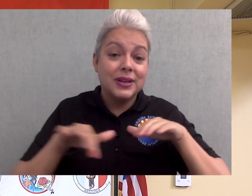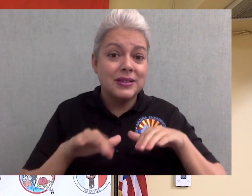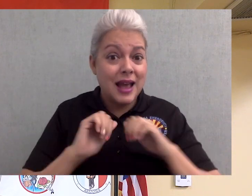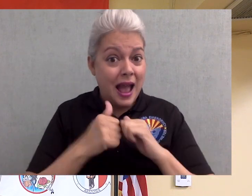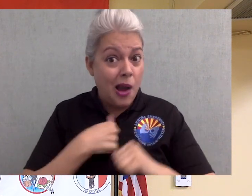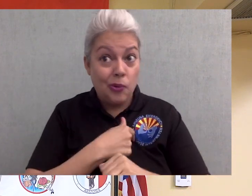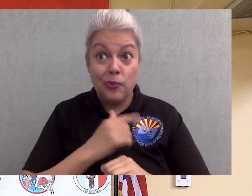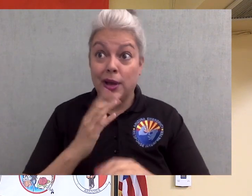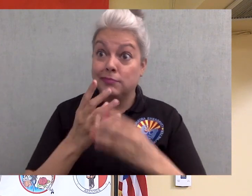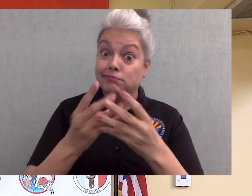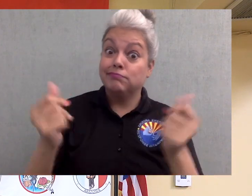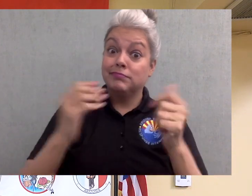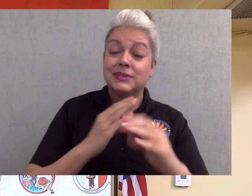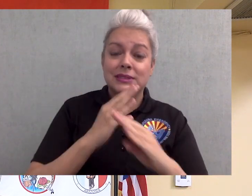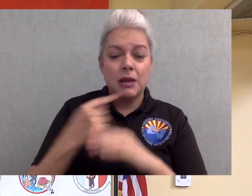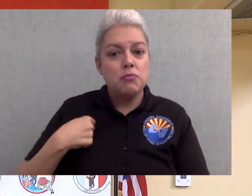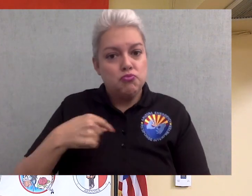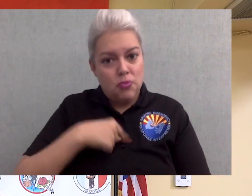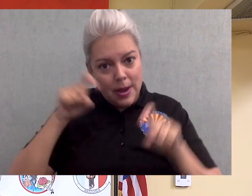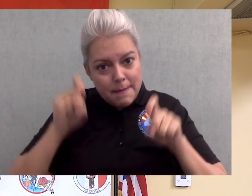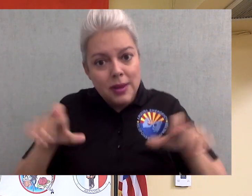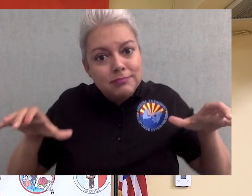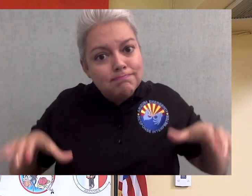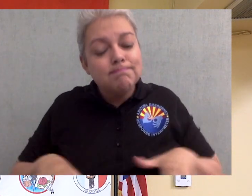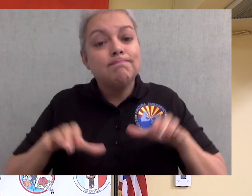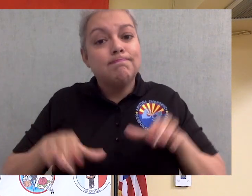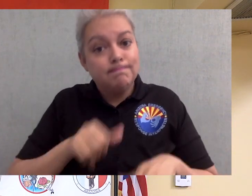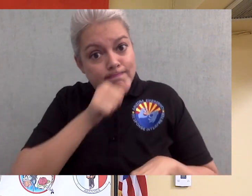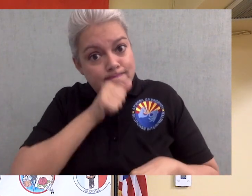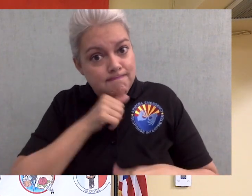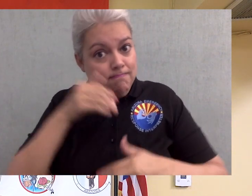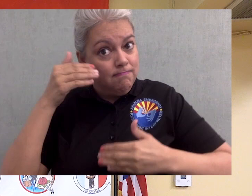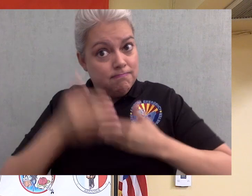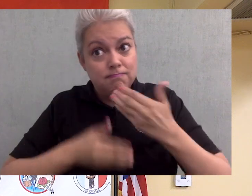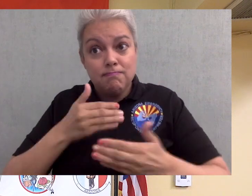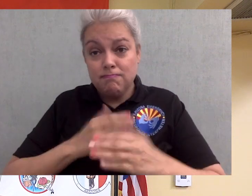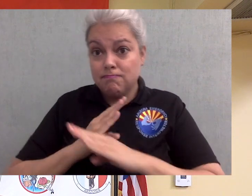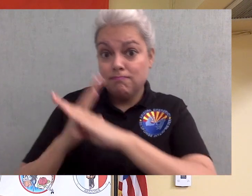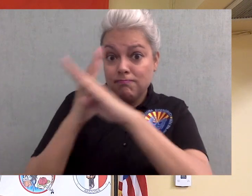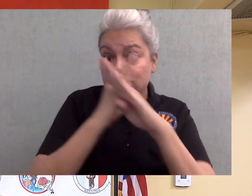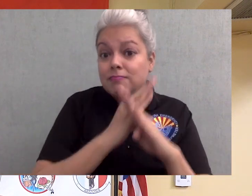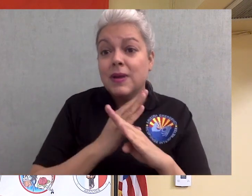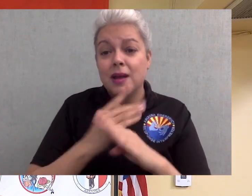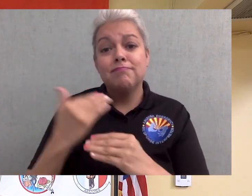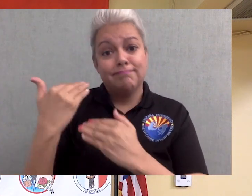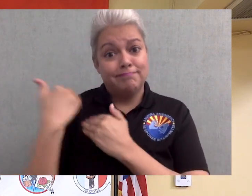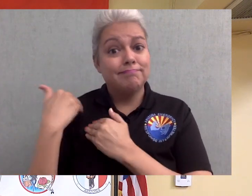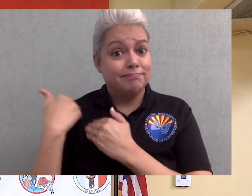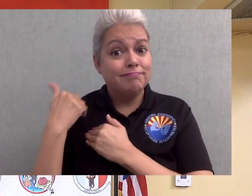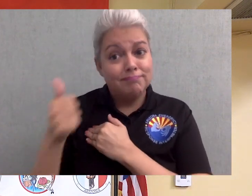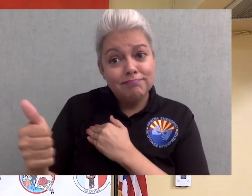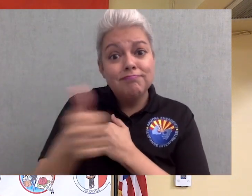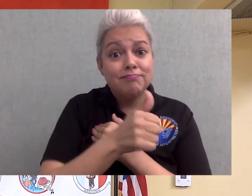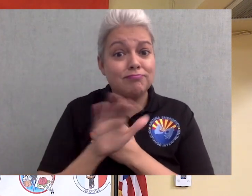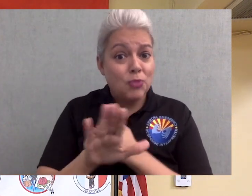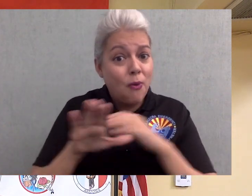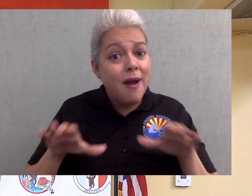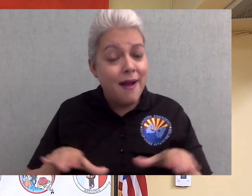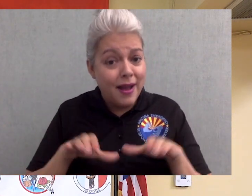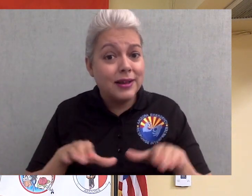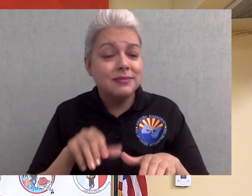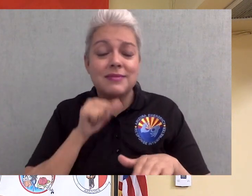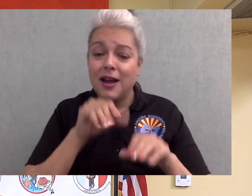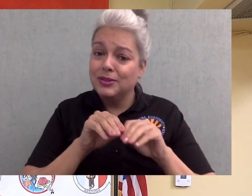can stop it is all of us to take a proactive approach to it, and to have some personal responsibility for our actions, and